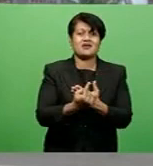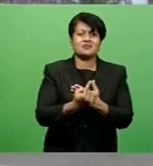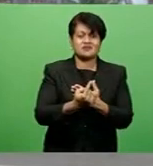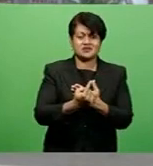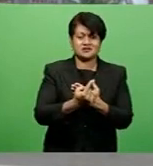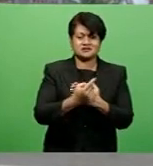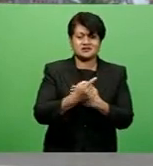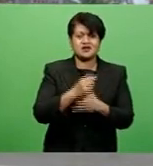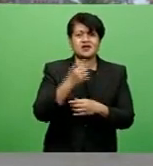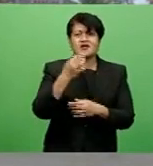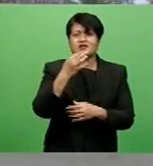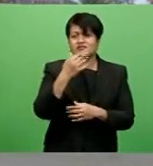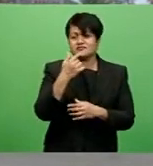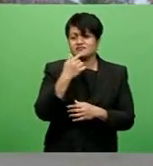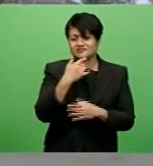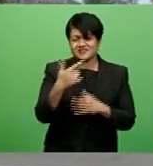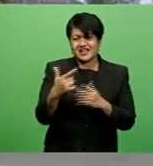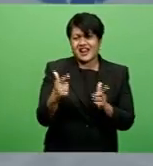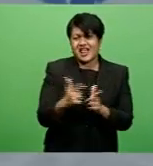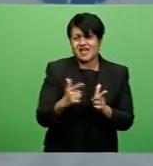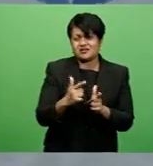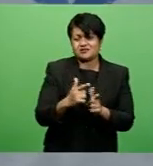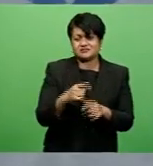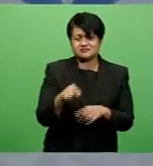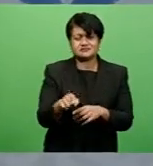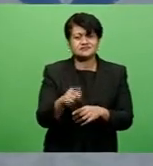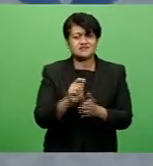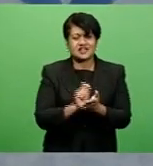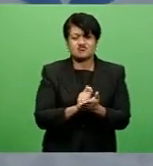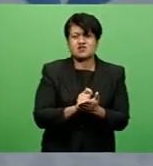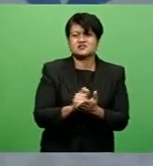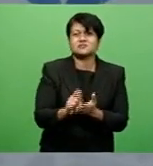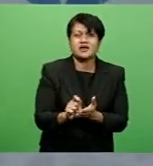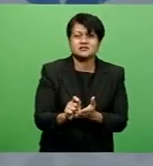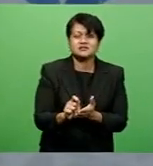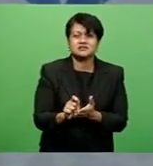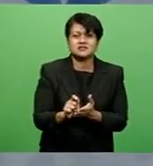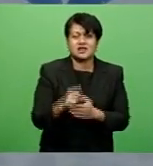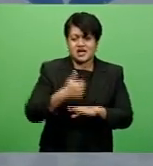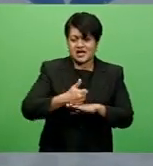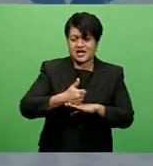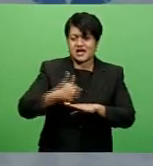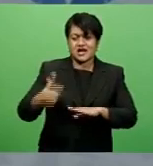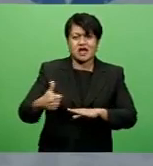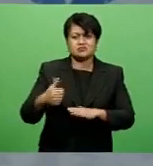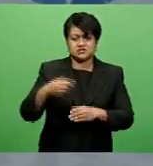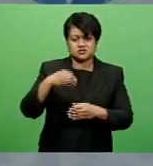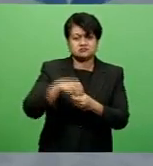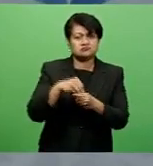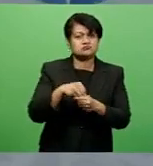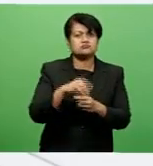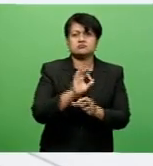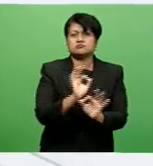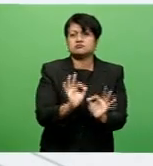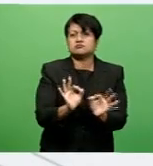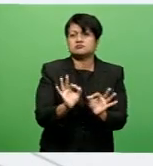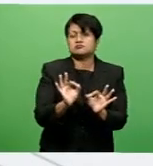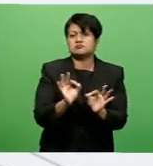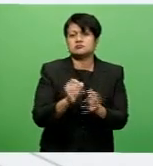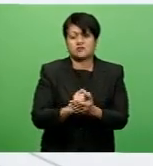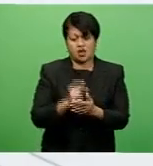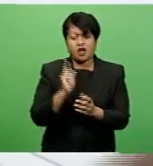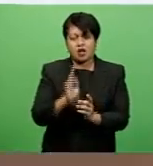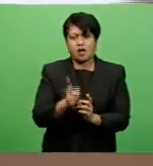and poor and inconsistent implementation of government's objectives were the root of the problem. Syed Qayyum says the plan is